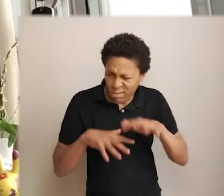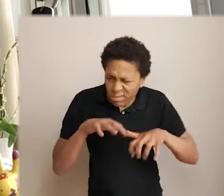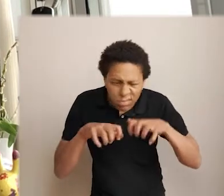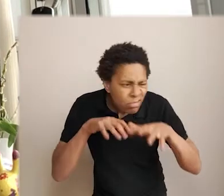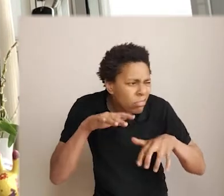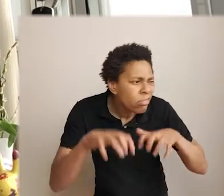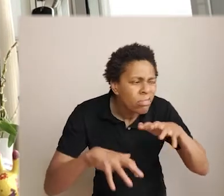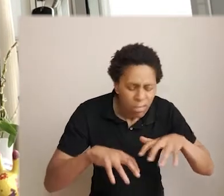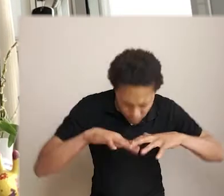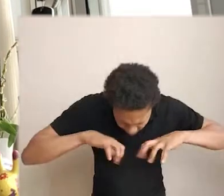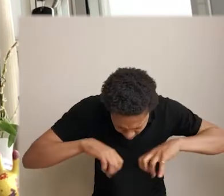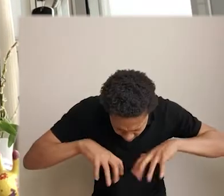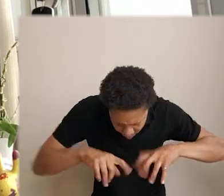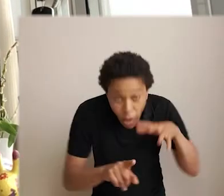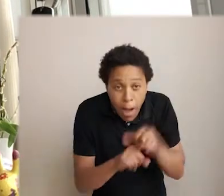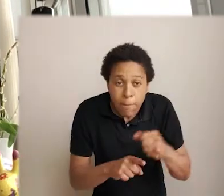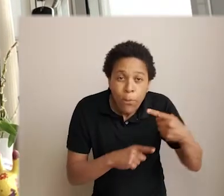get the worms.